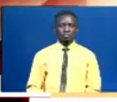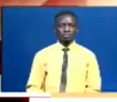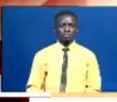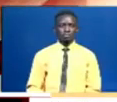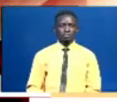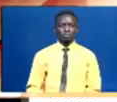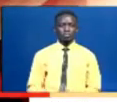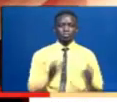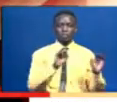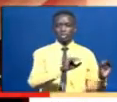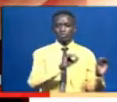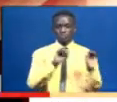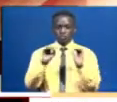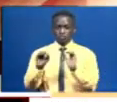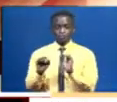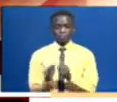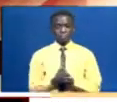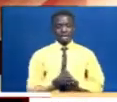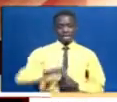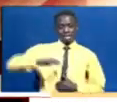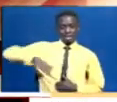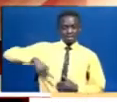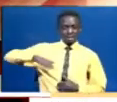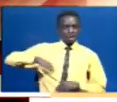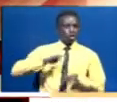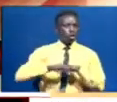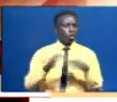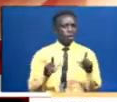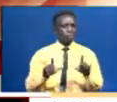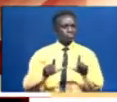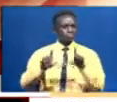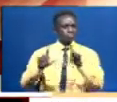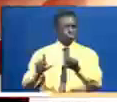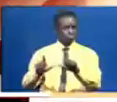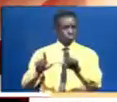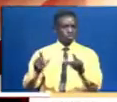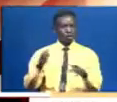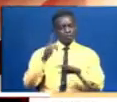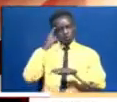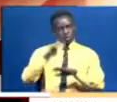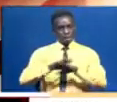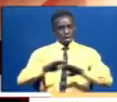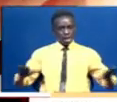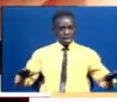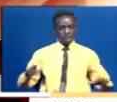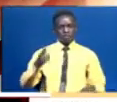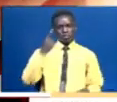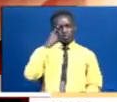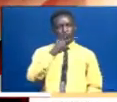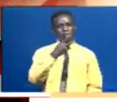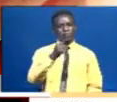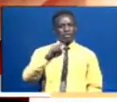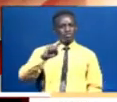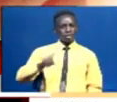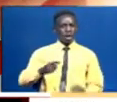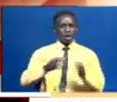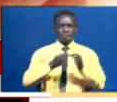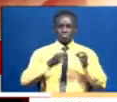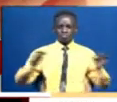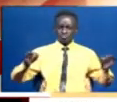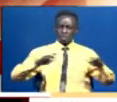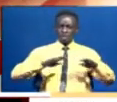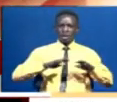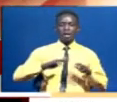Moving on, the delay in issuing title deeds to squatters on the 25,000-acre rangeland in Kiboko settlement scheme